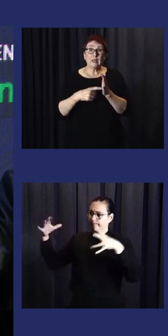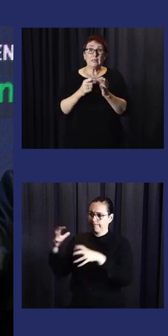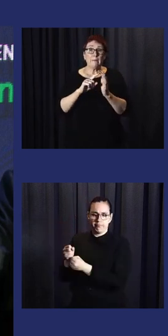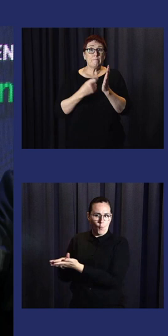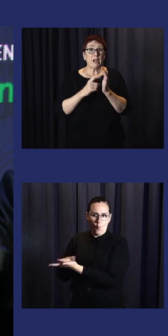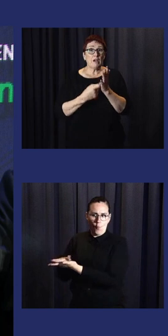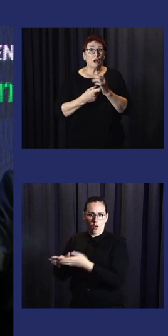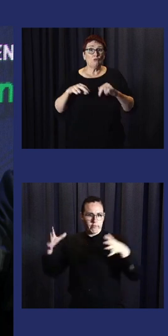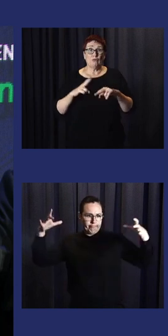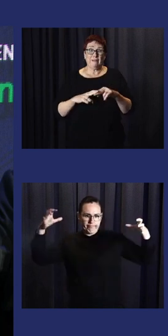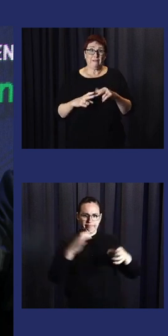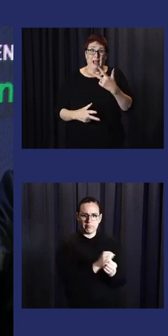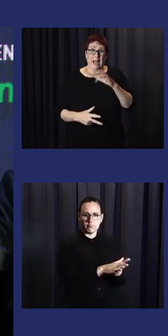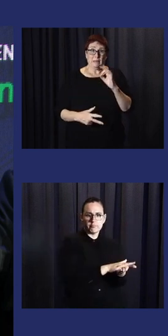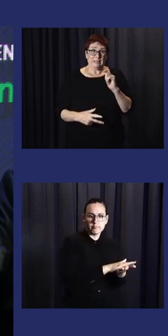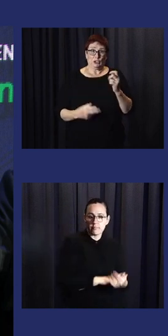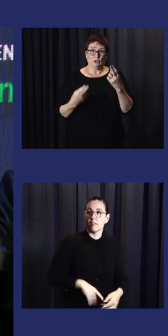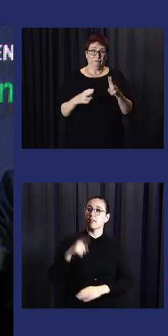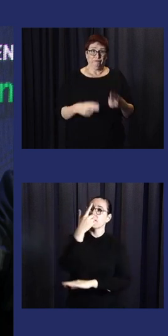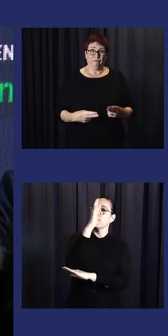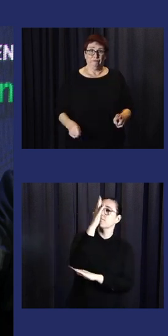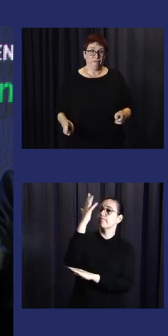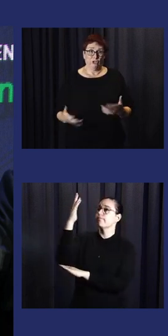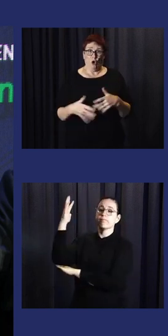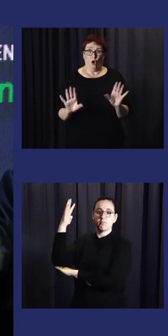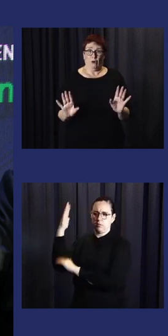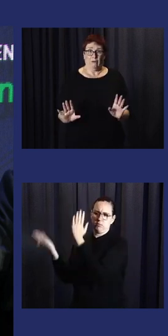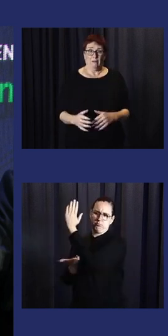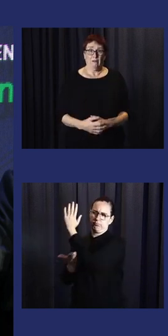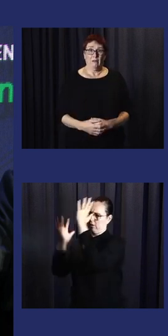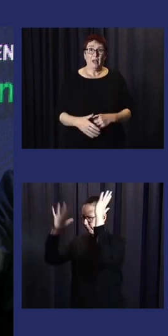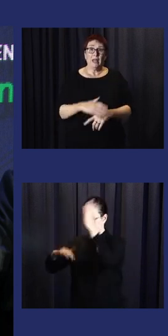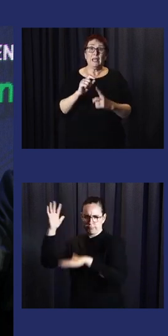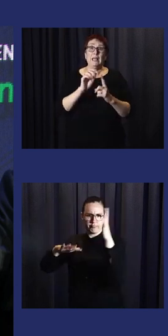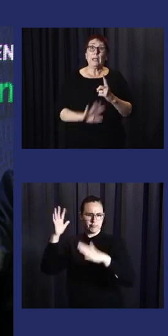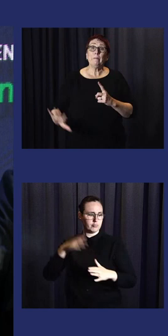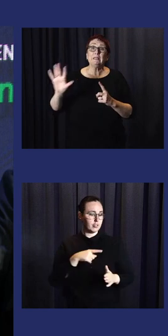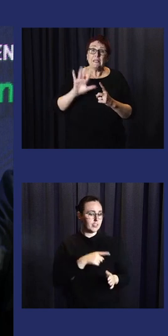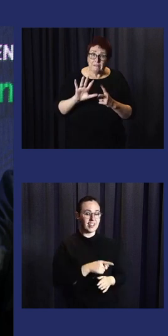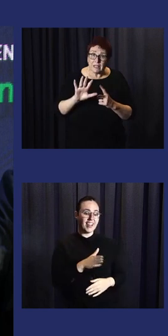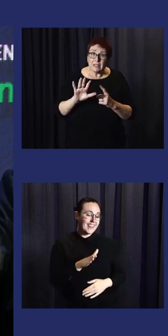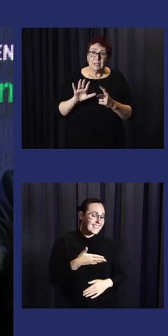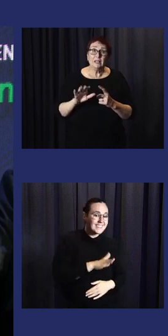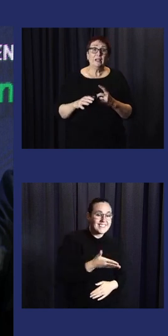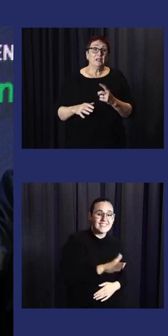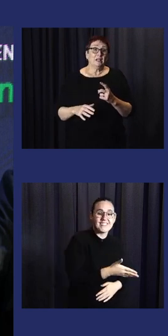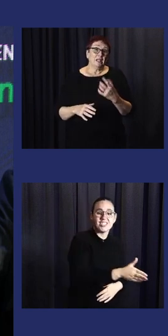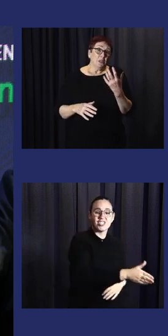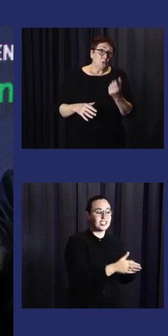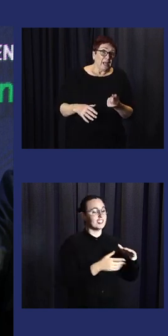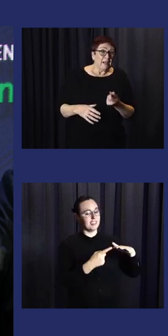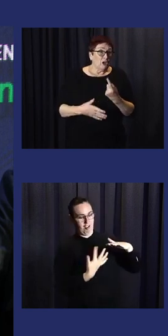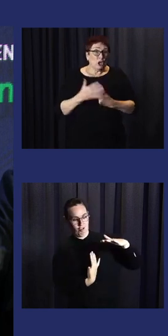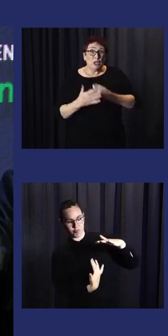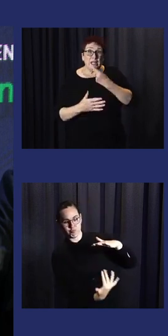threat now. We, in the Pacific, have some of the last remaining healthy, and now we're not even sure if we can call